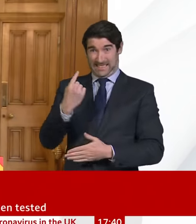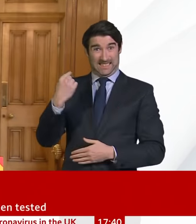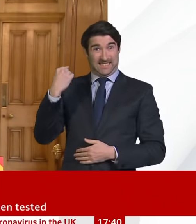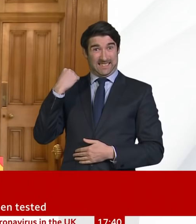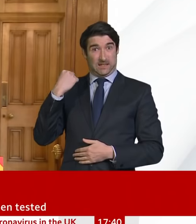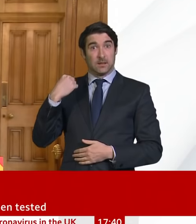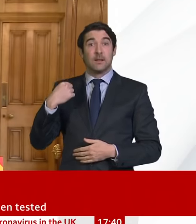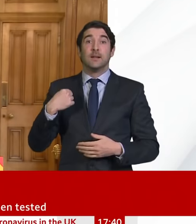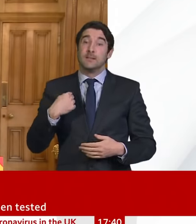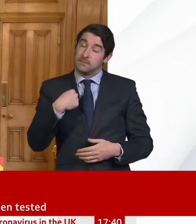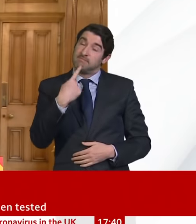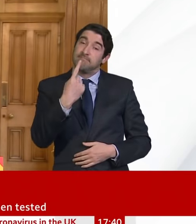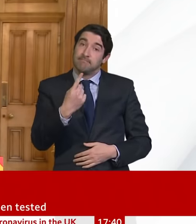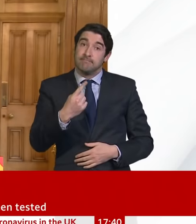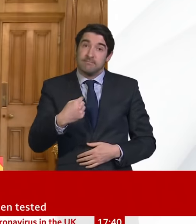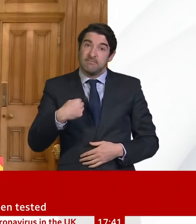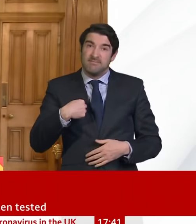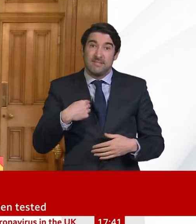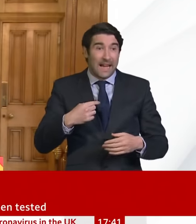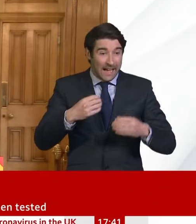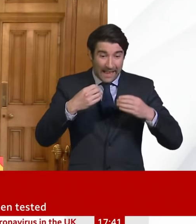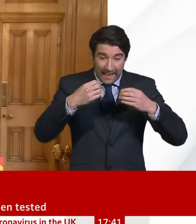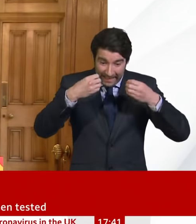diagnostics industry, but that doesn't mean